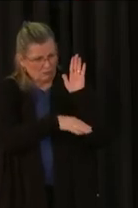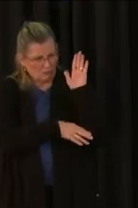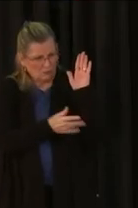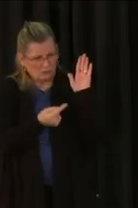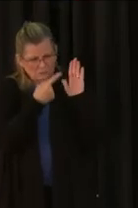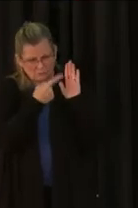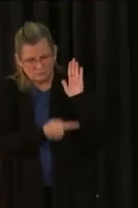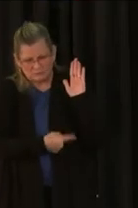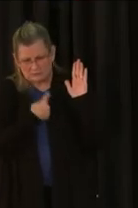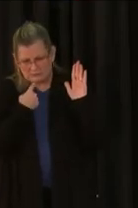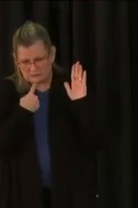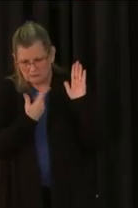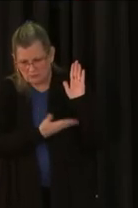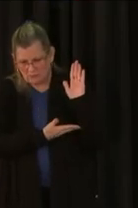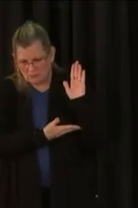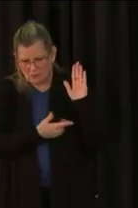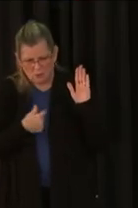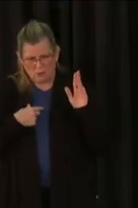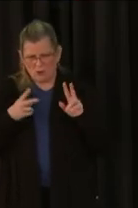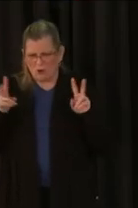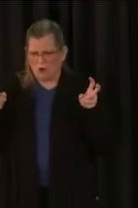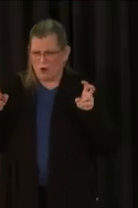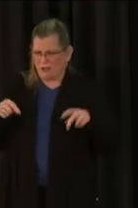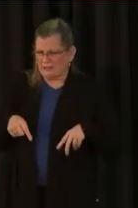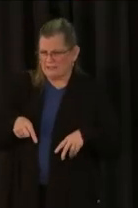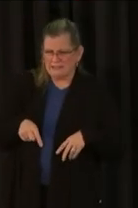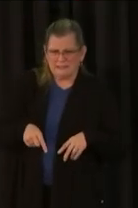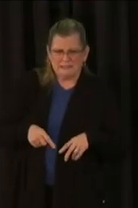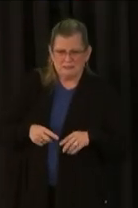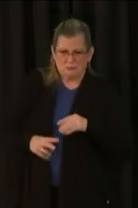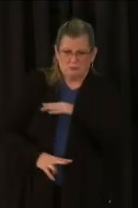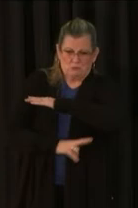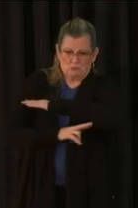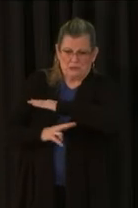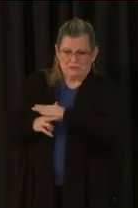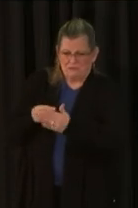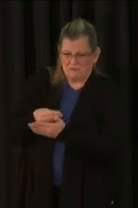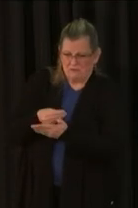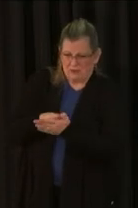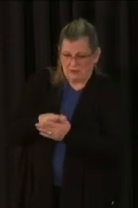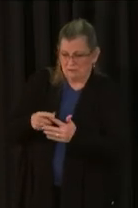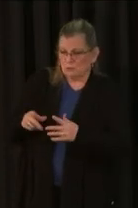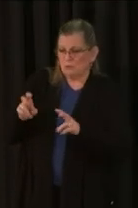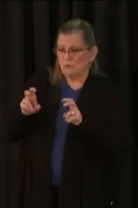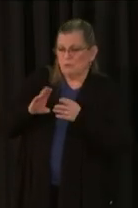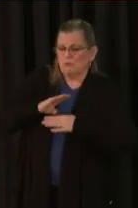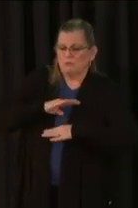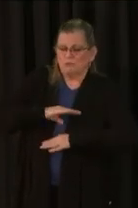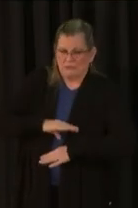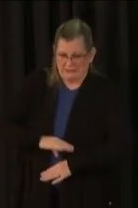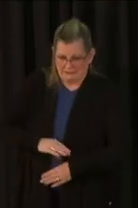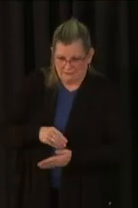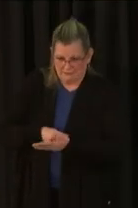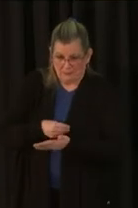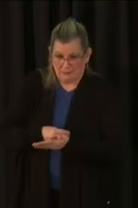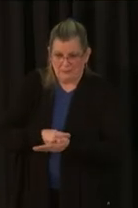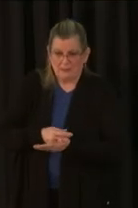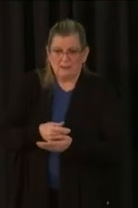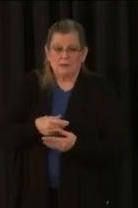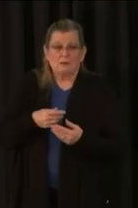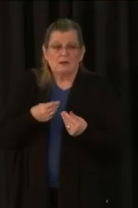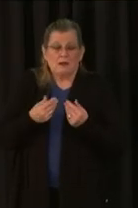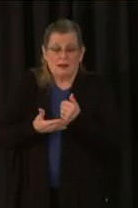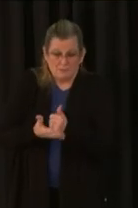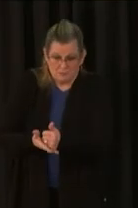a recovery check-in. This is really about, though the Bridge Fund is really about relief. So how do we provide relief to businesses that